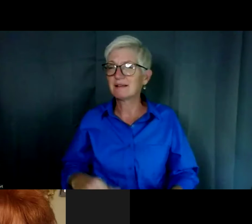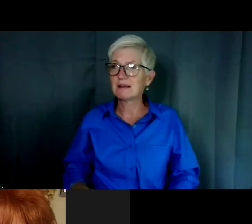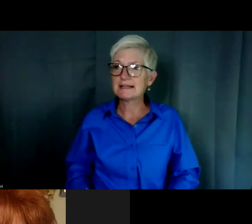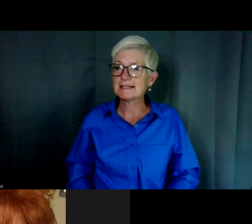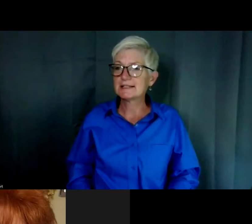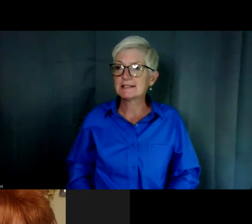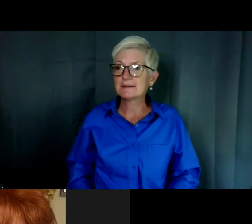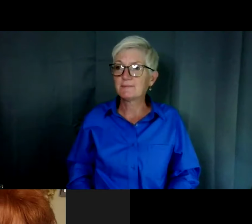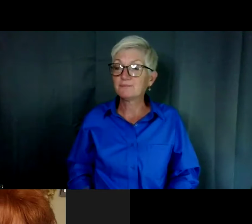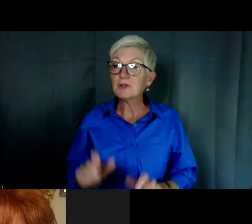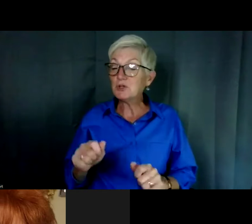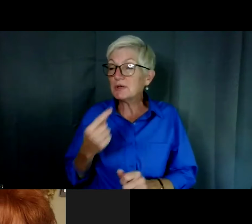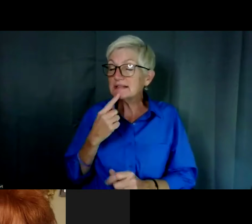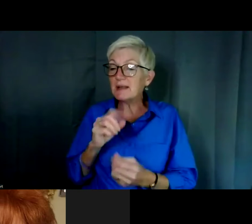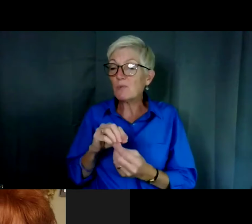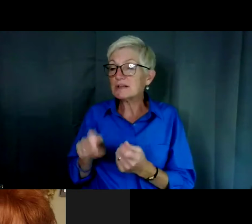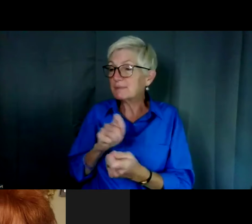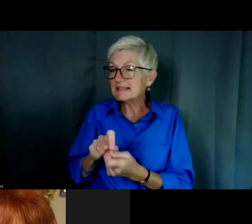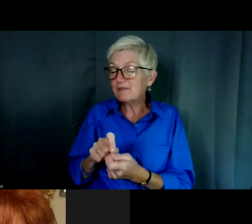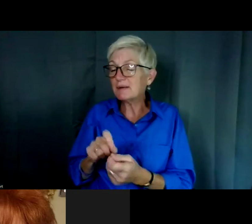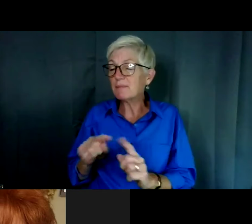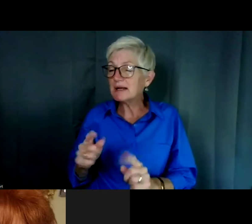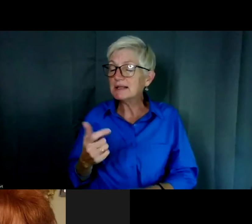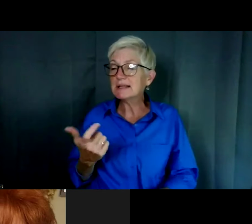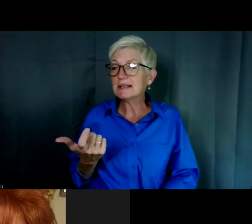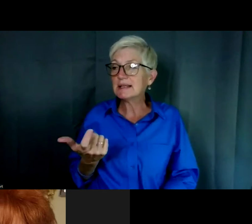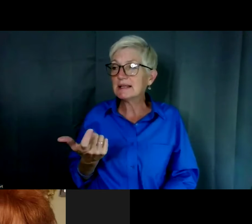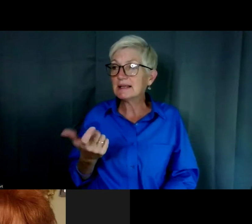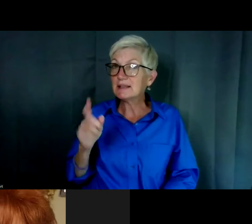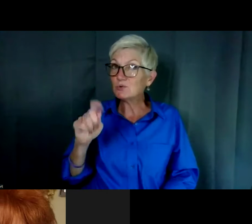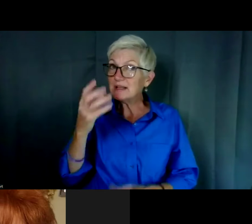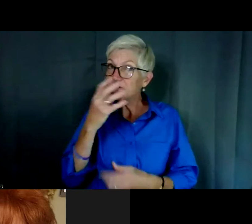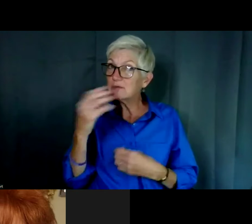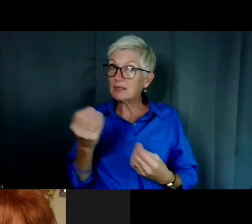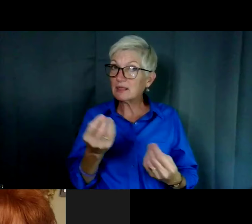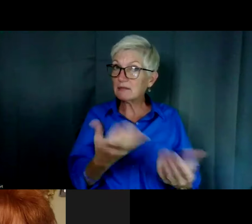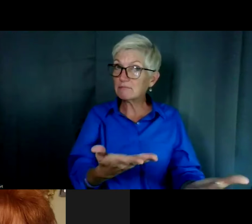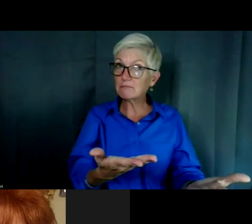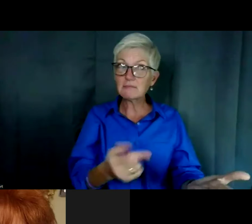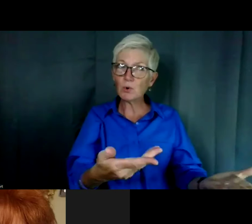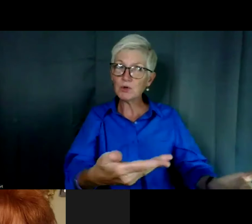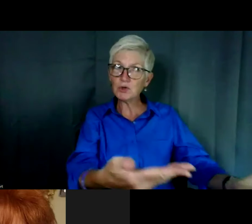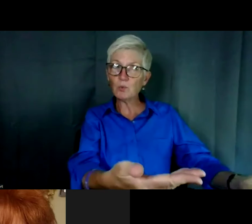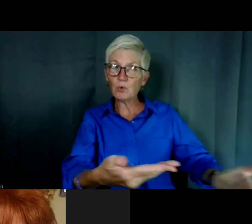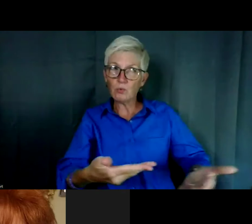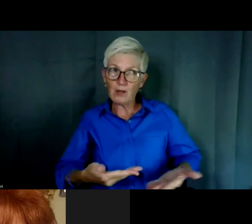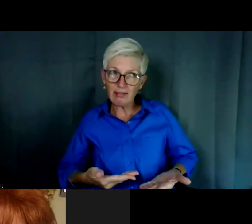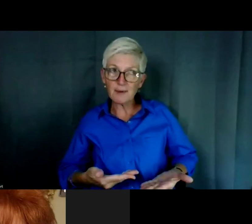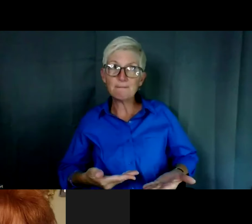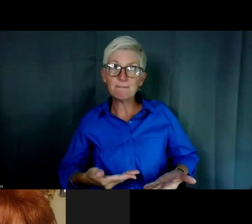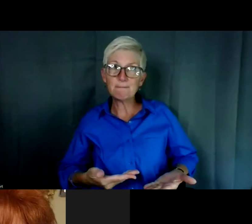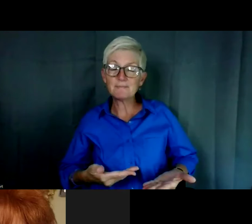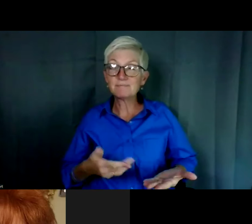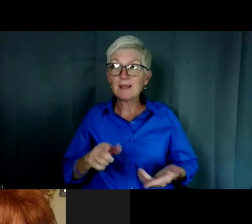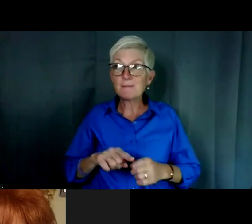you can be more specific than that if you want to, but you need to let people know that they are welcome. But then you asked to